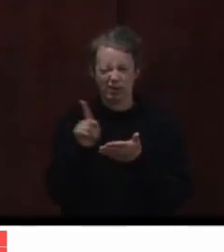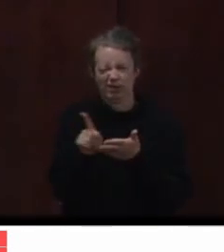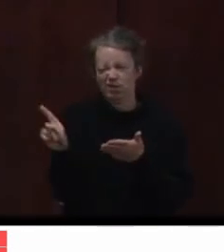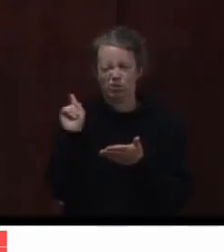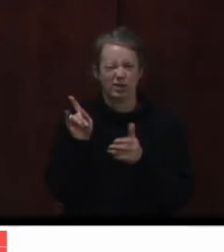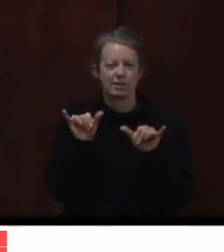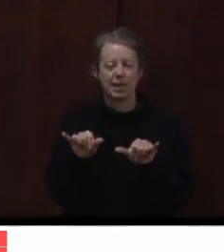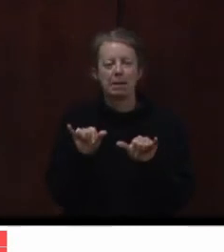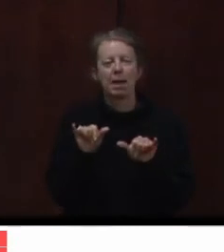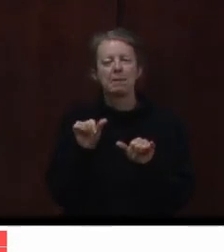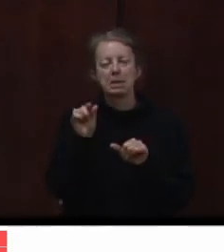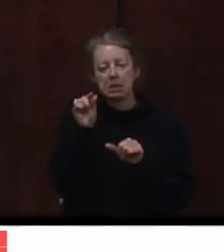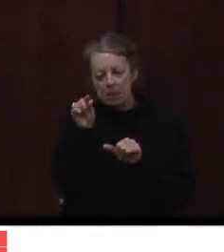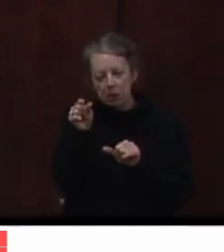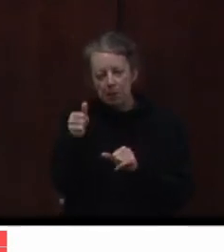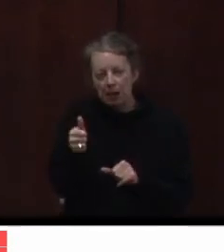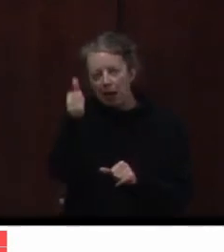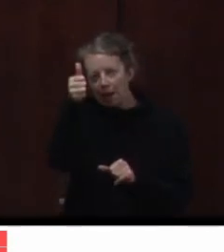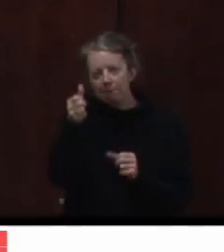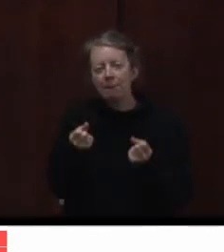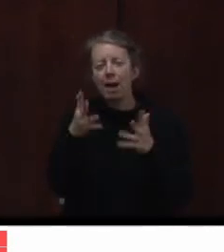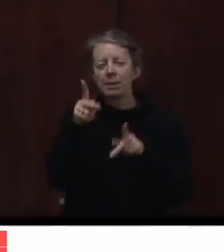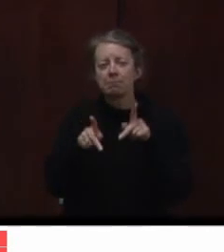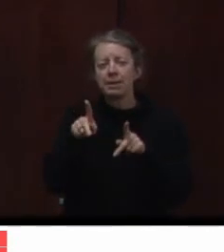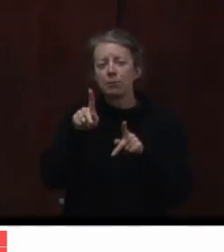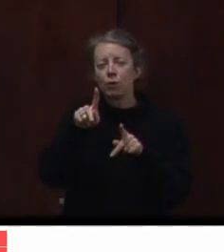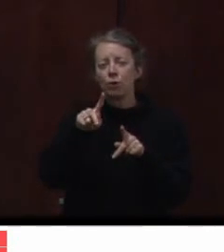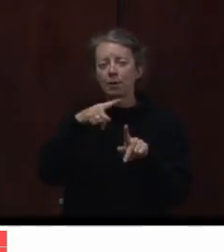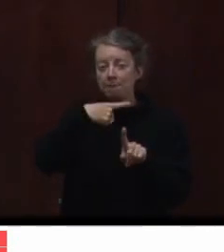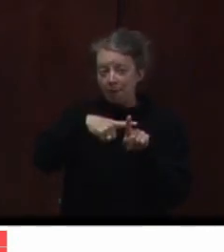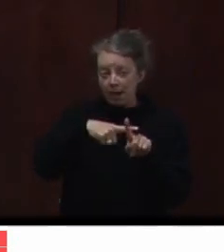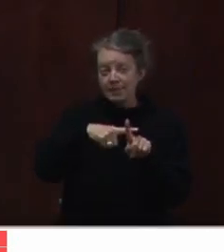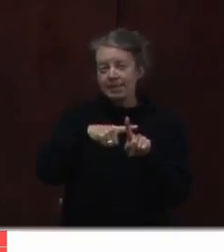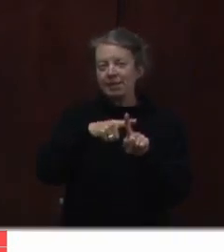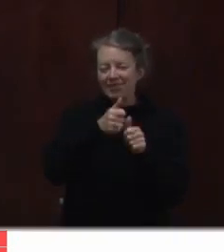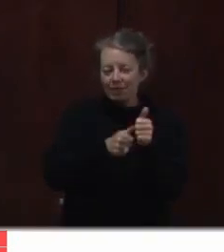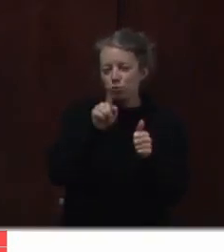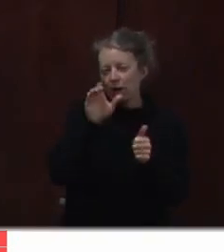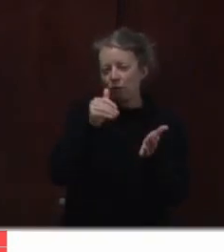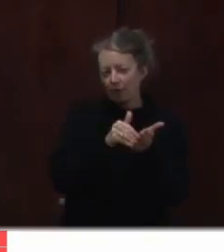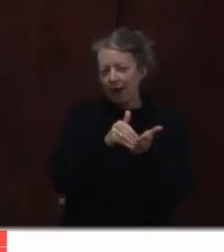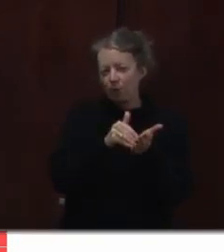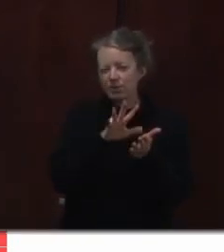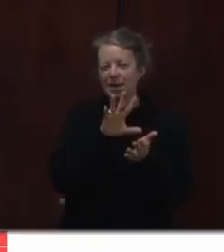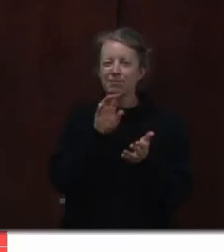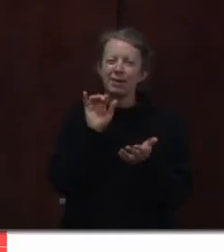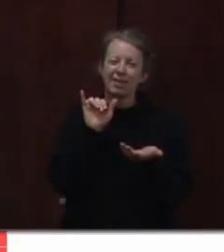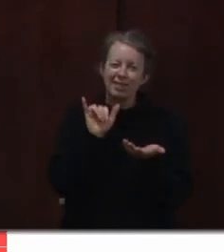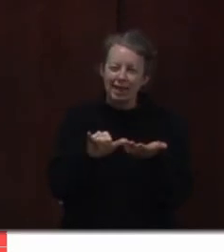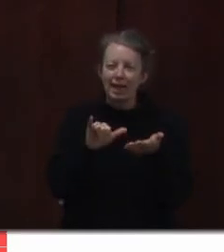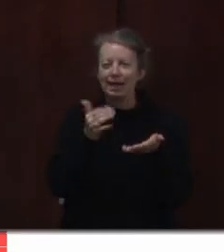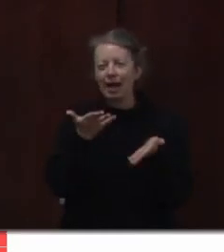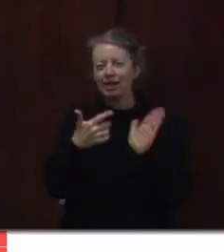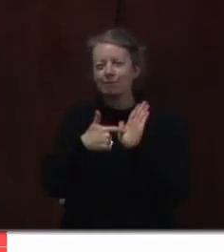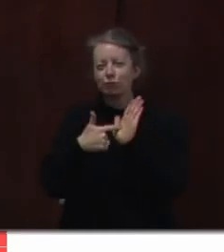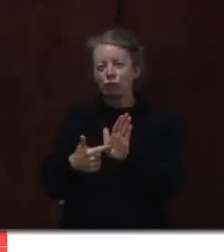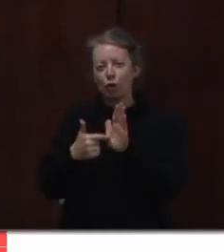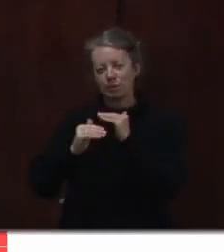in new cases per 100,000 that actually might be indicative of that stabilization because it didn't